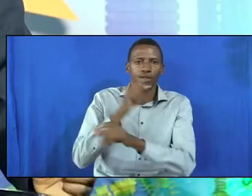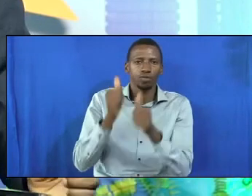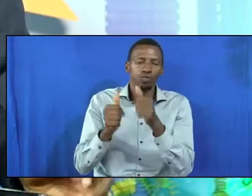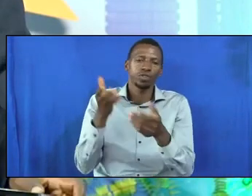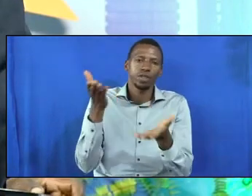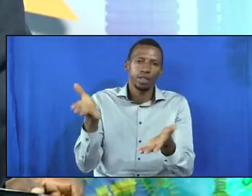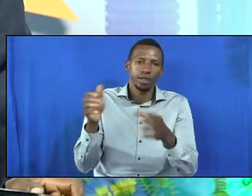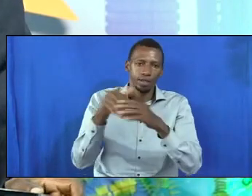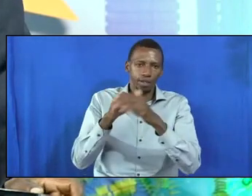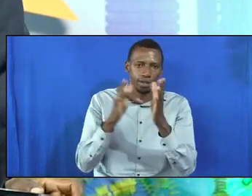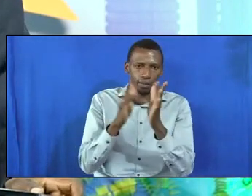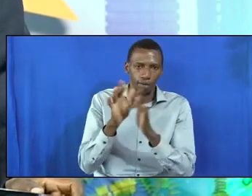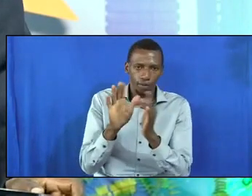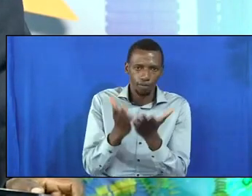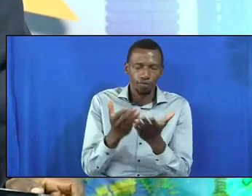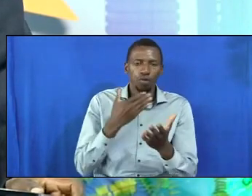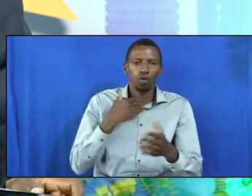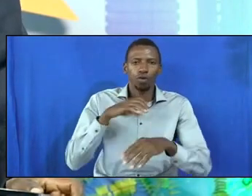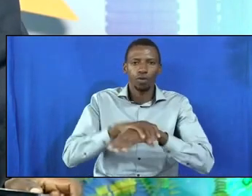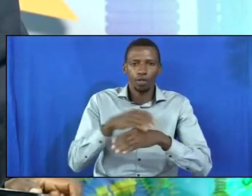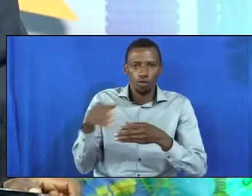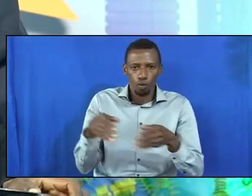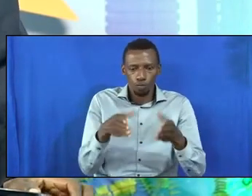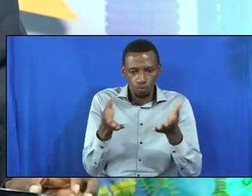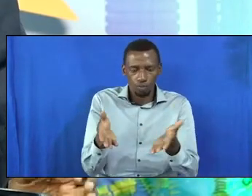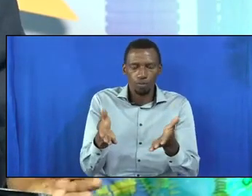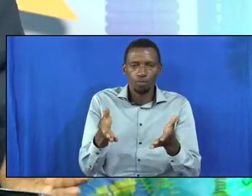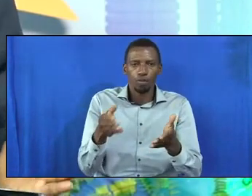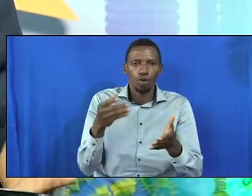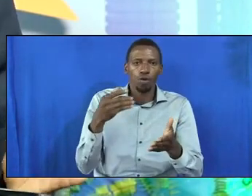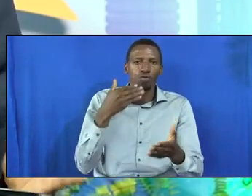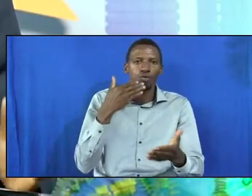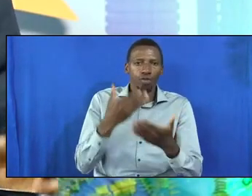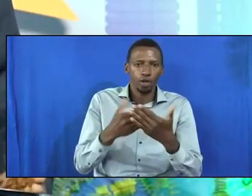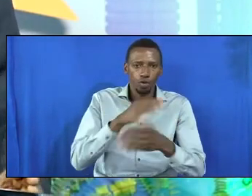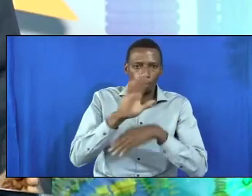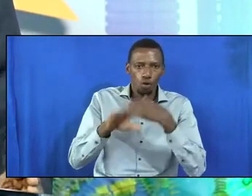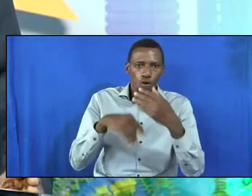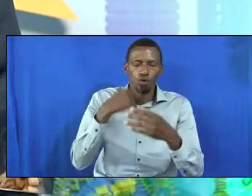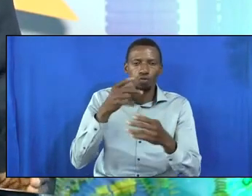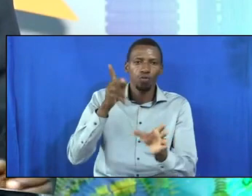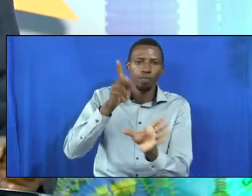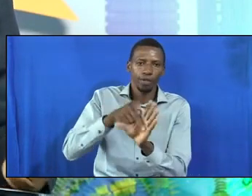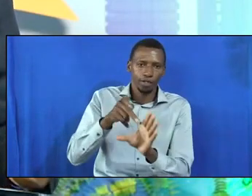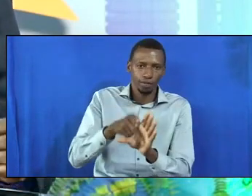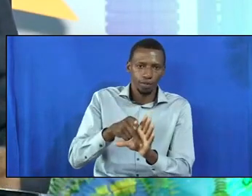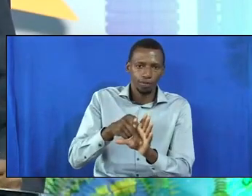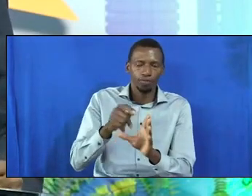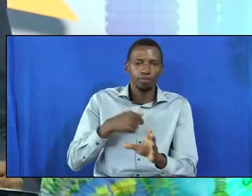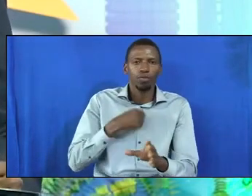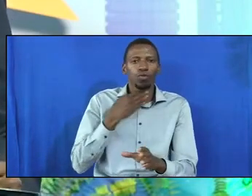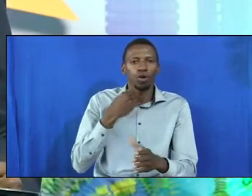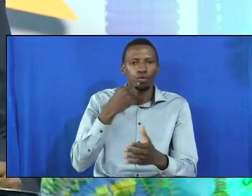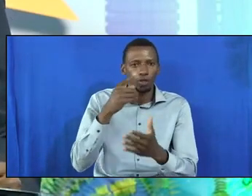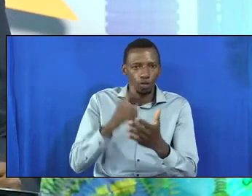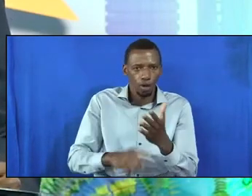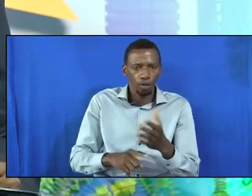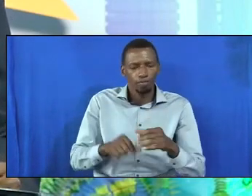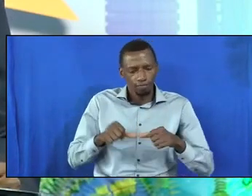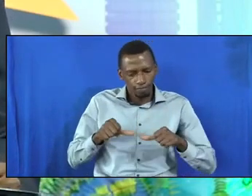to thank all of you for having participated. And I want to tell you that sustain your